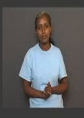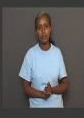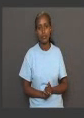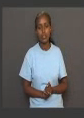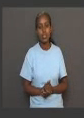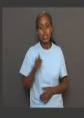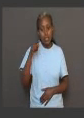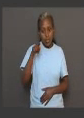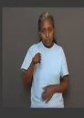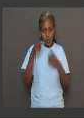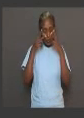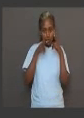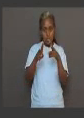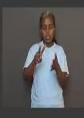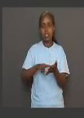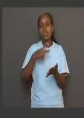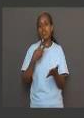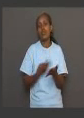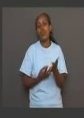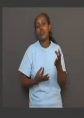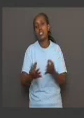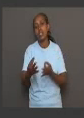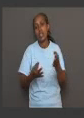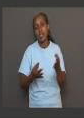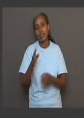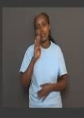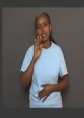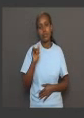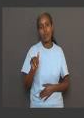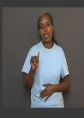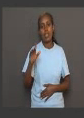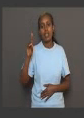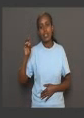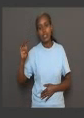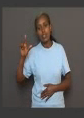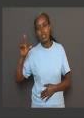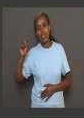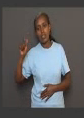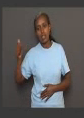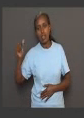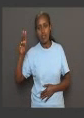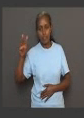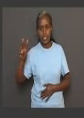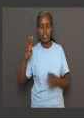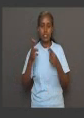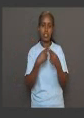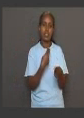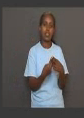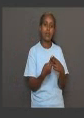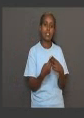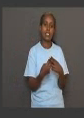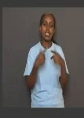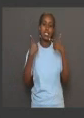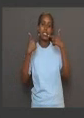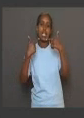You see that the volume is expressed by delta V times the